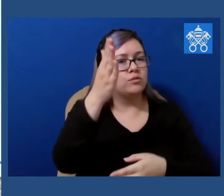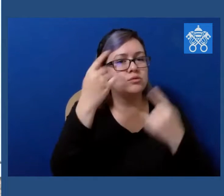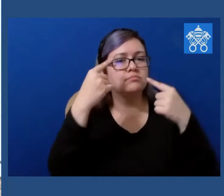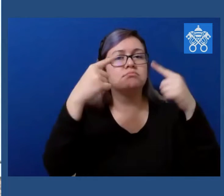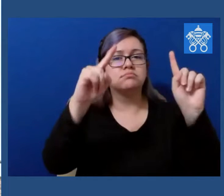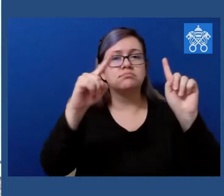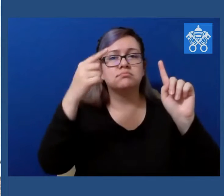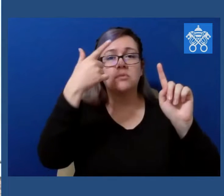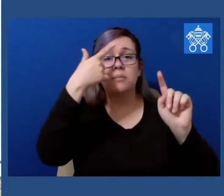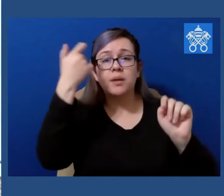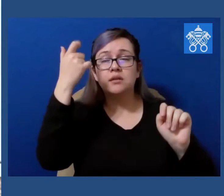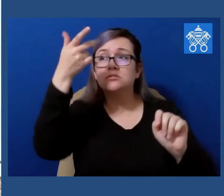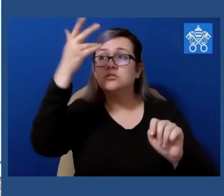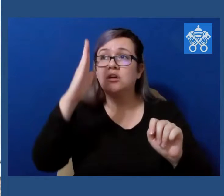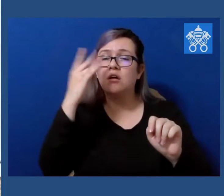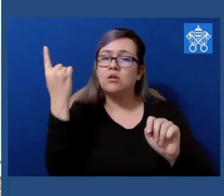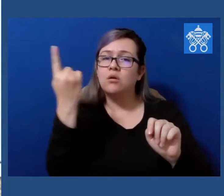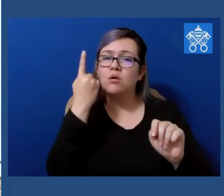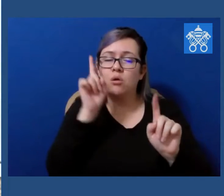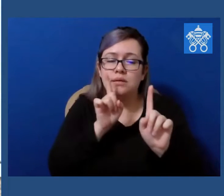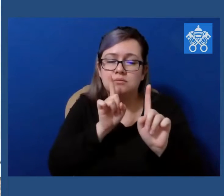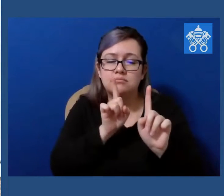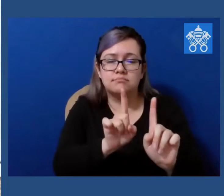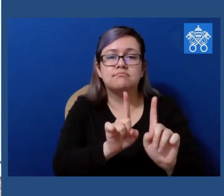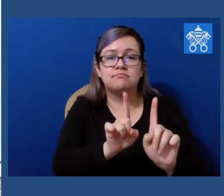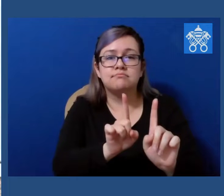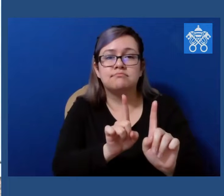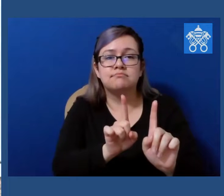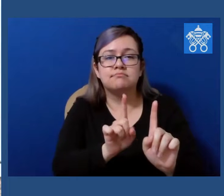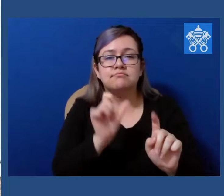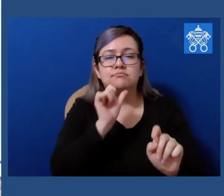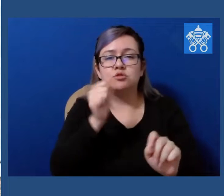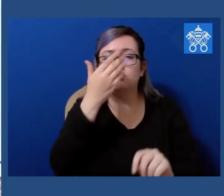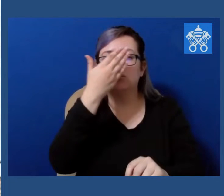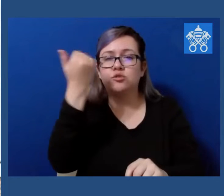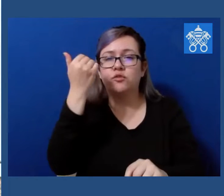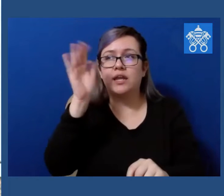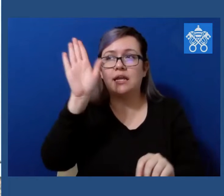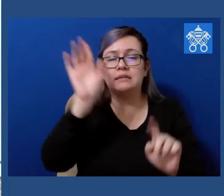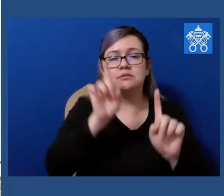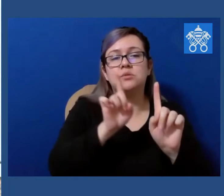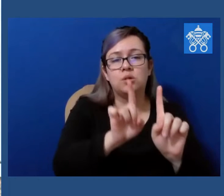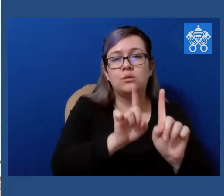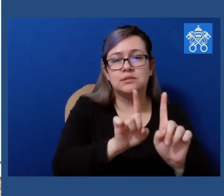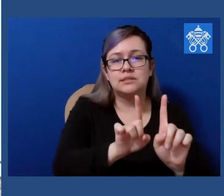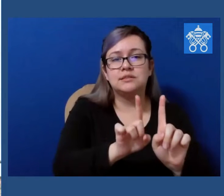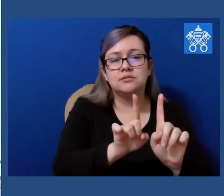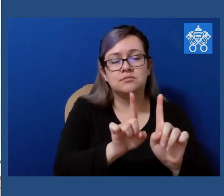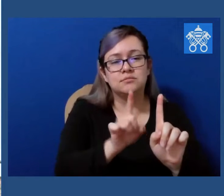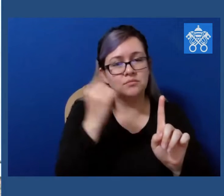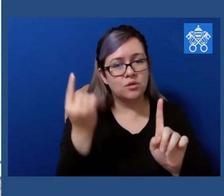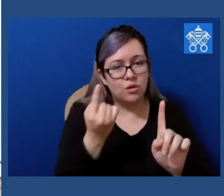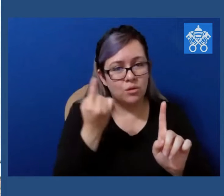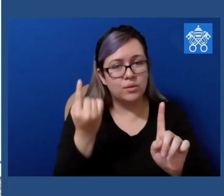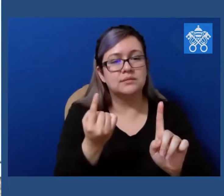always near to us. The style of God is, we should never forget it, is always closeness.